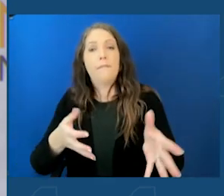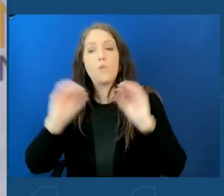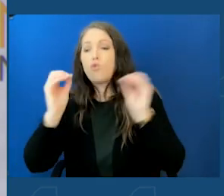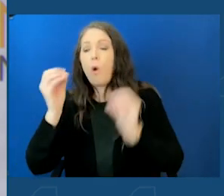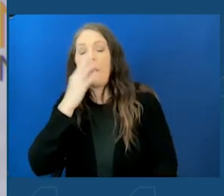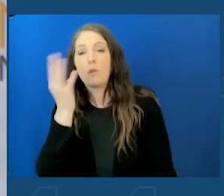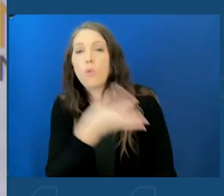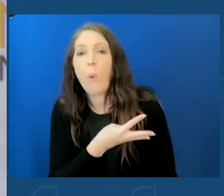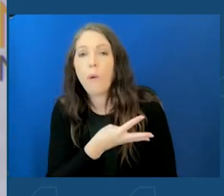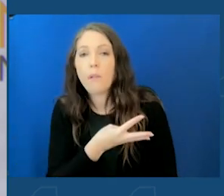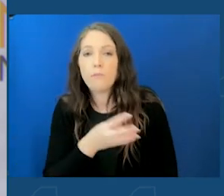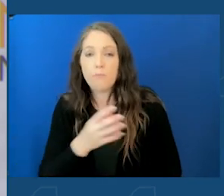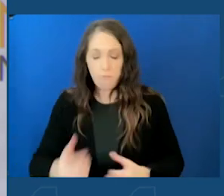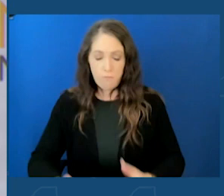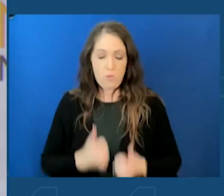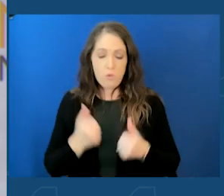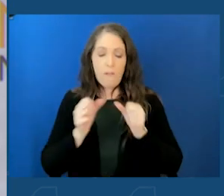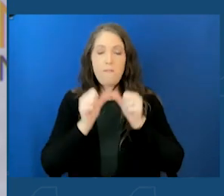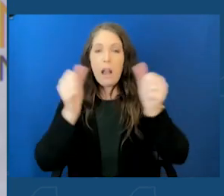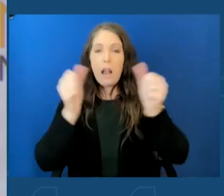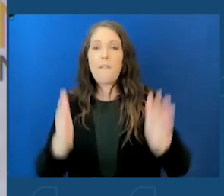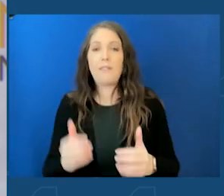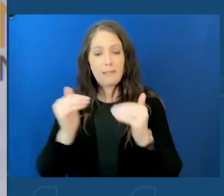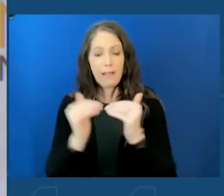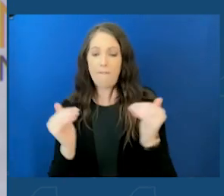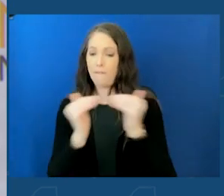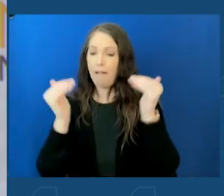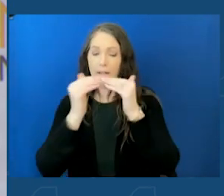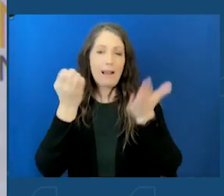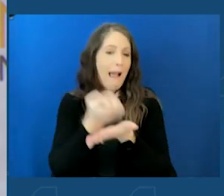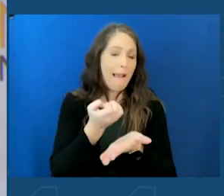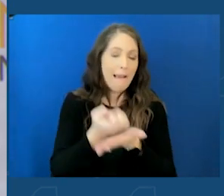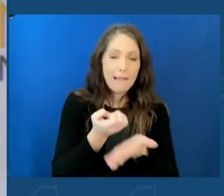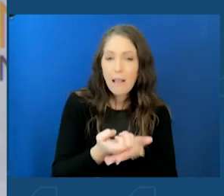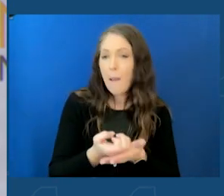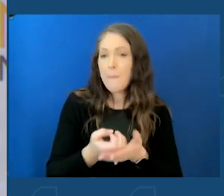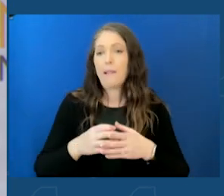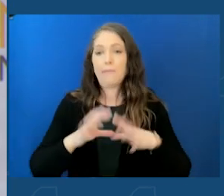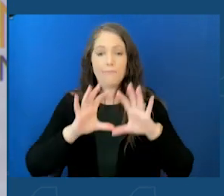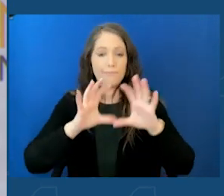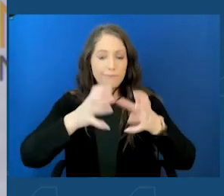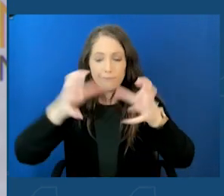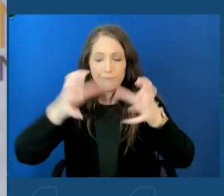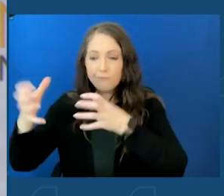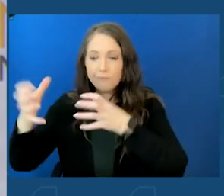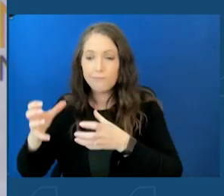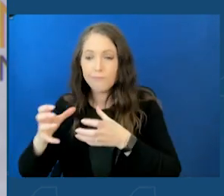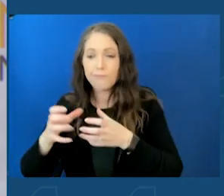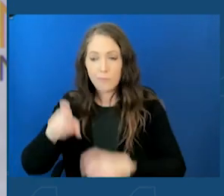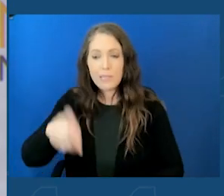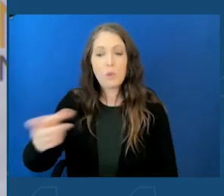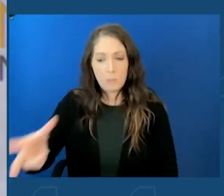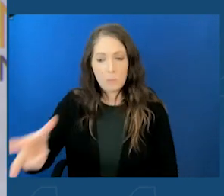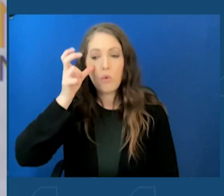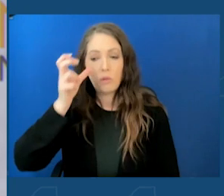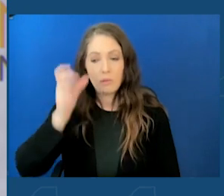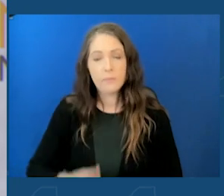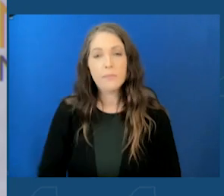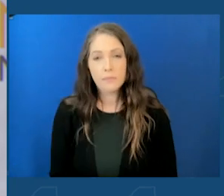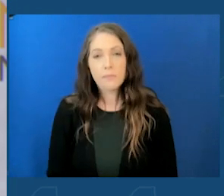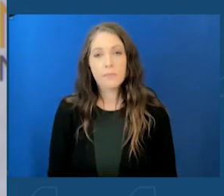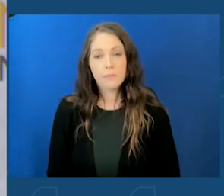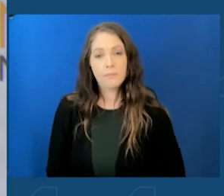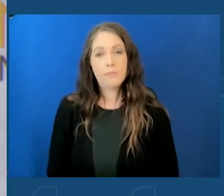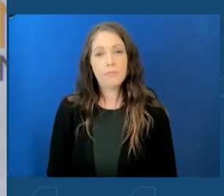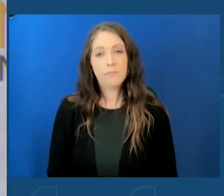survivors at every level, every economic and demographic level gets heard. So